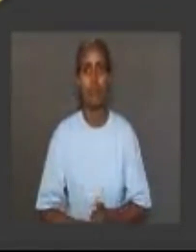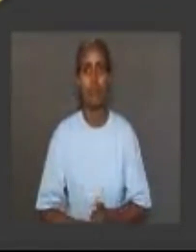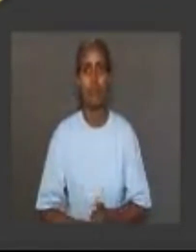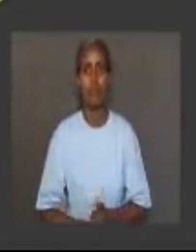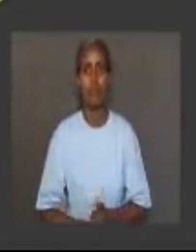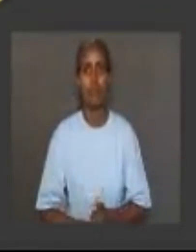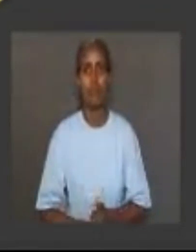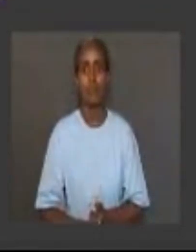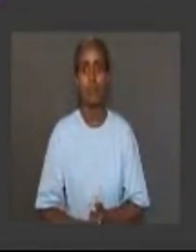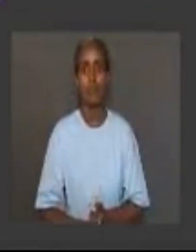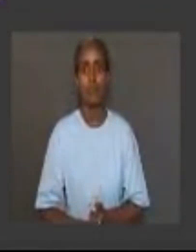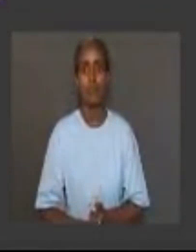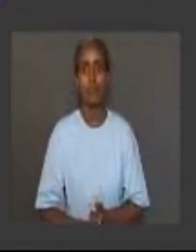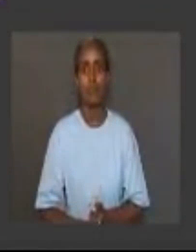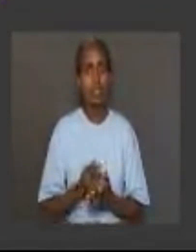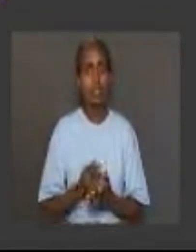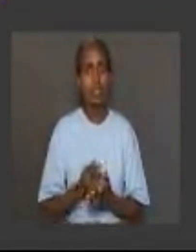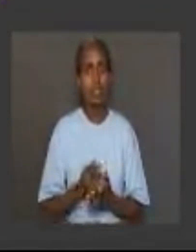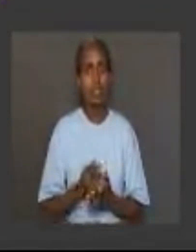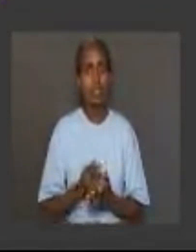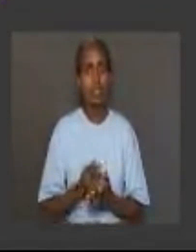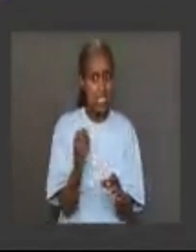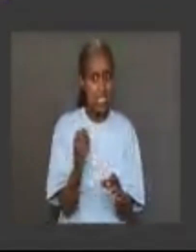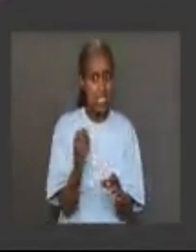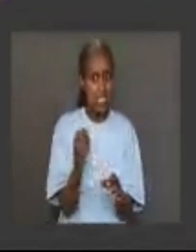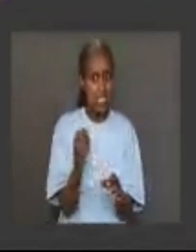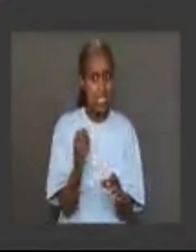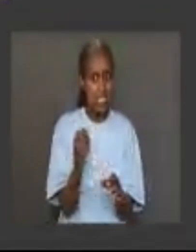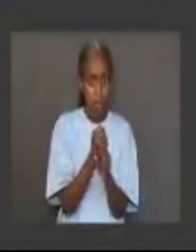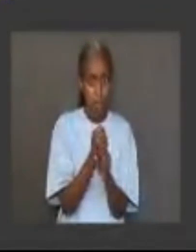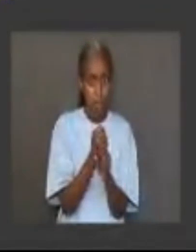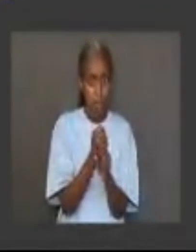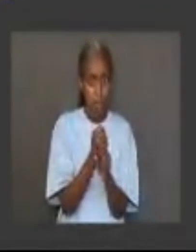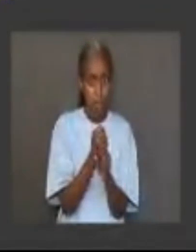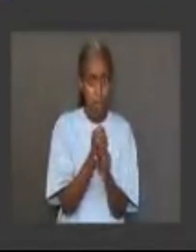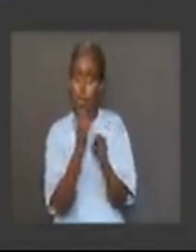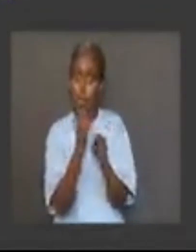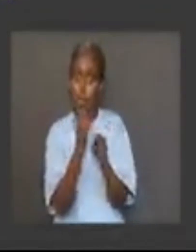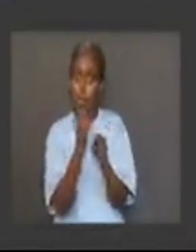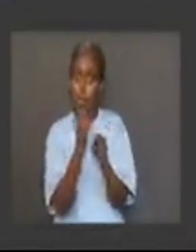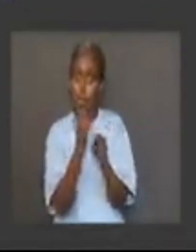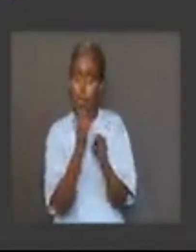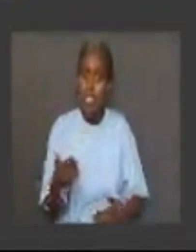4. You have just performed an operation called union.